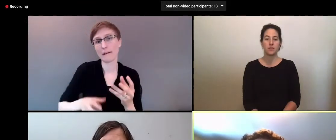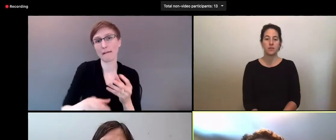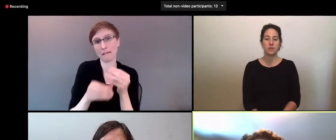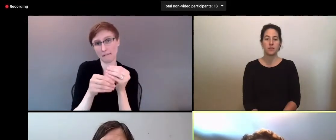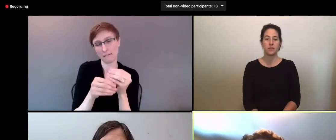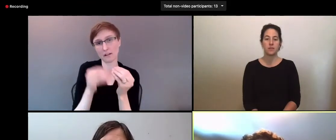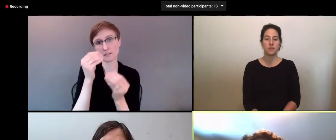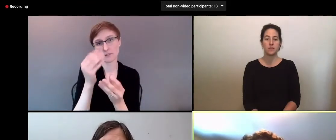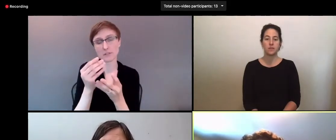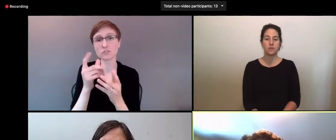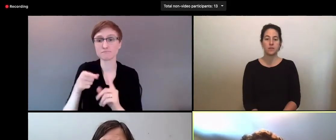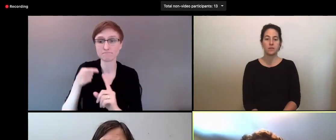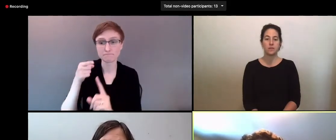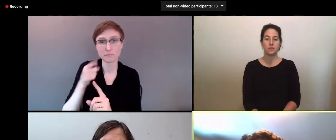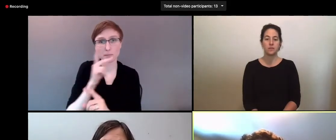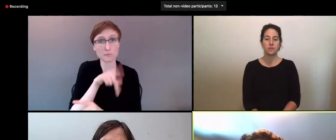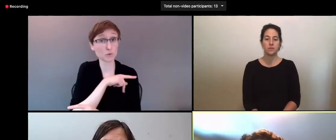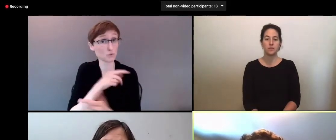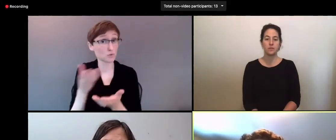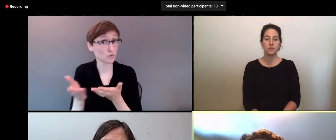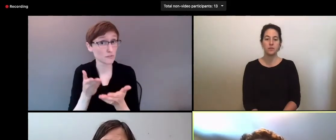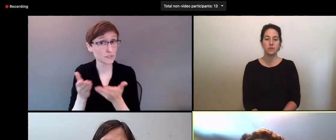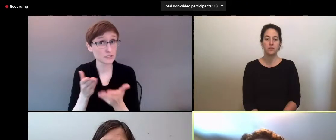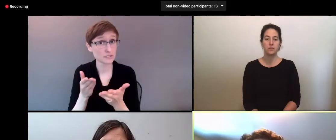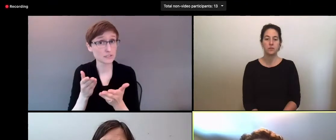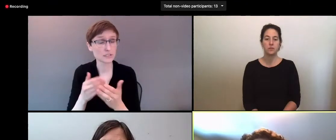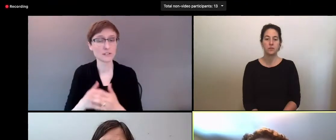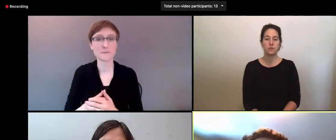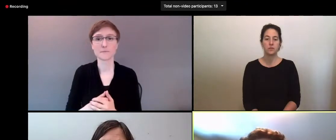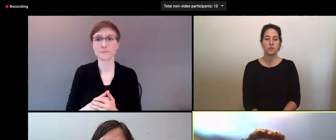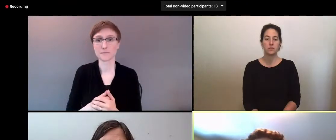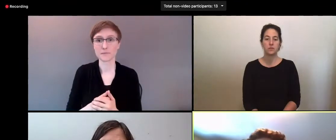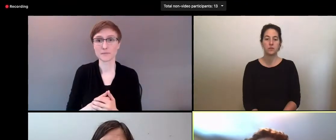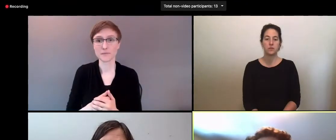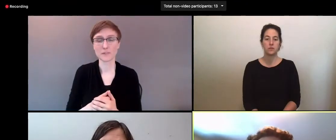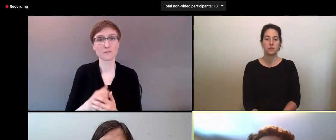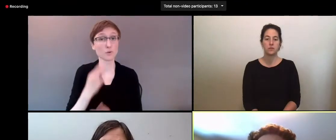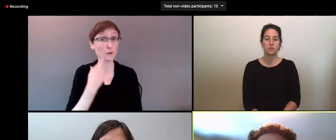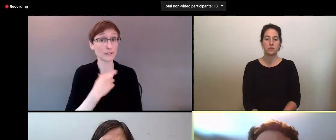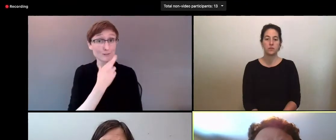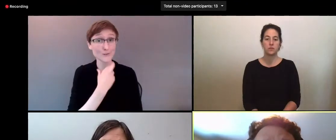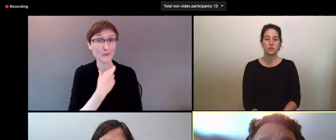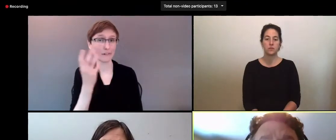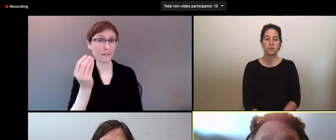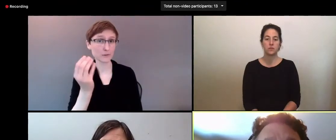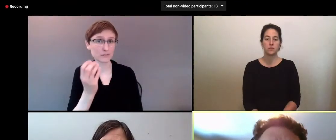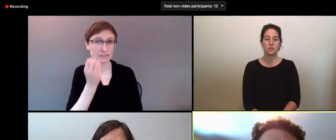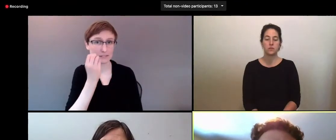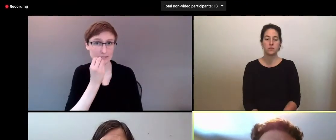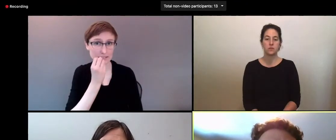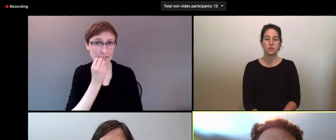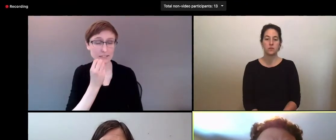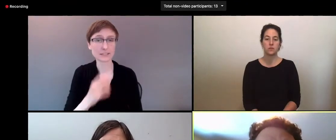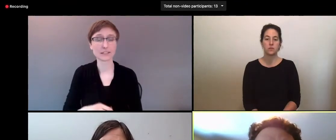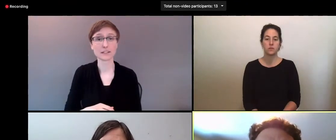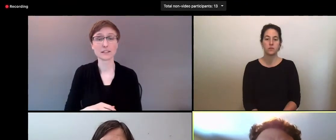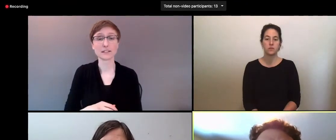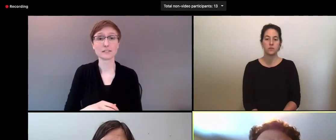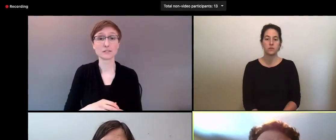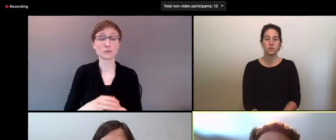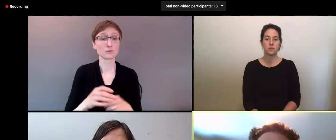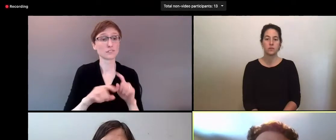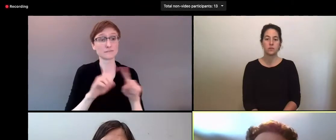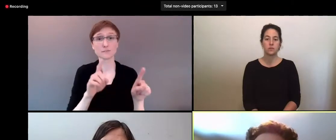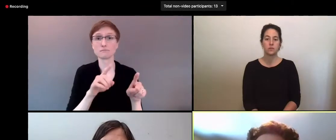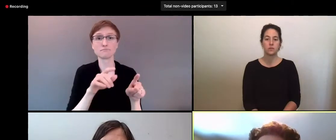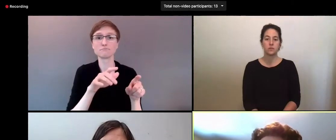settings. We've done it for the restaurant patios. We're working on places of worship right